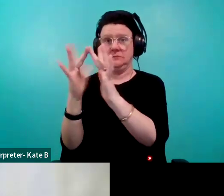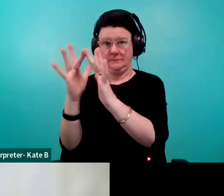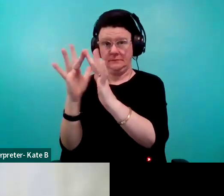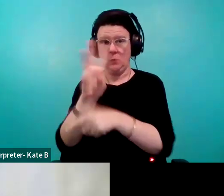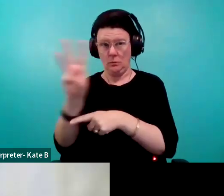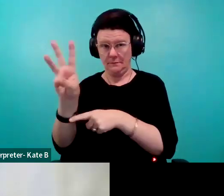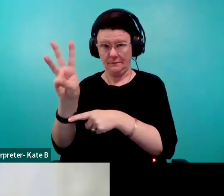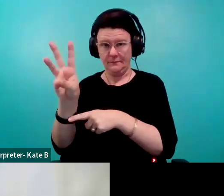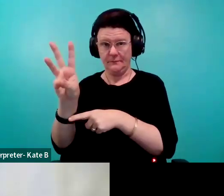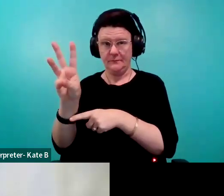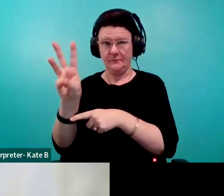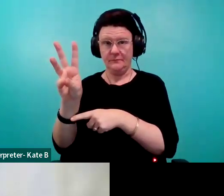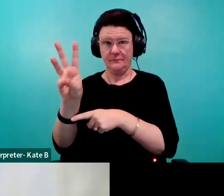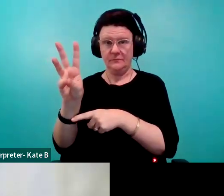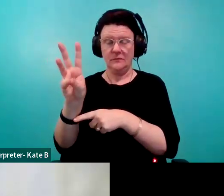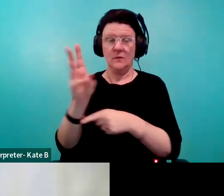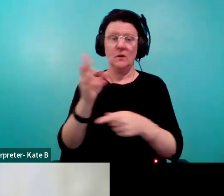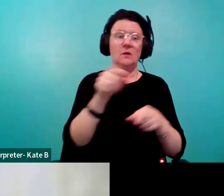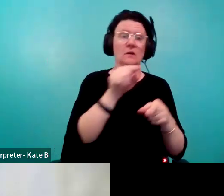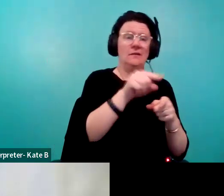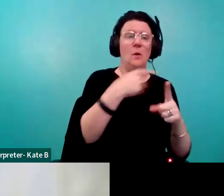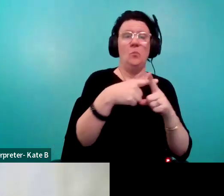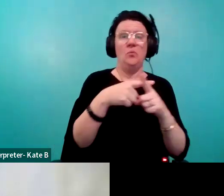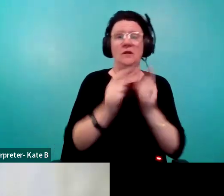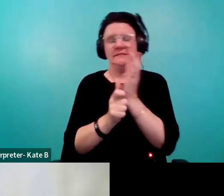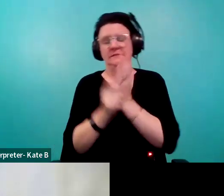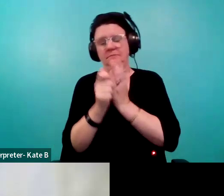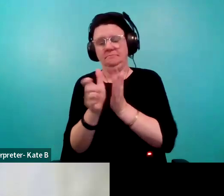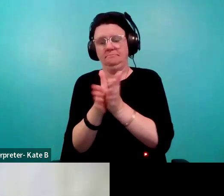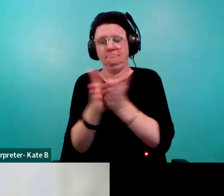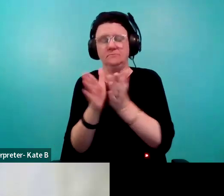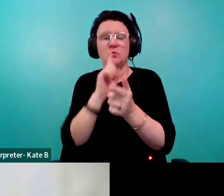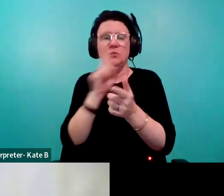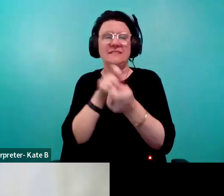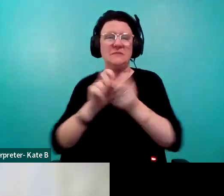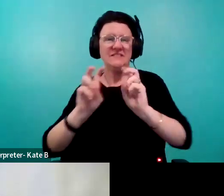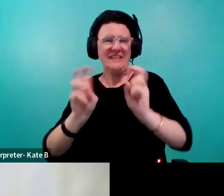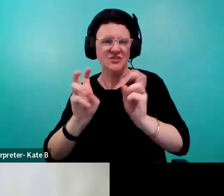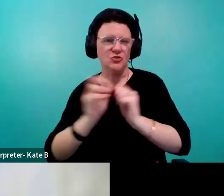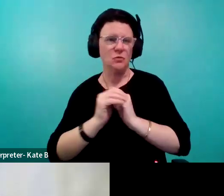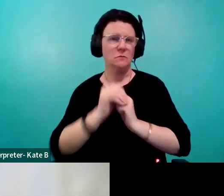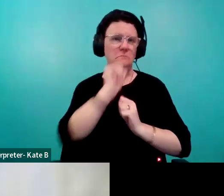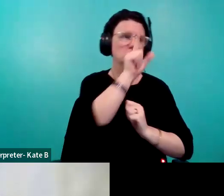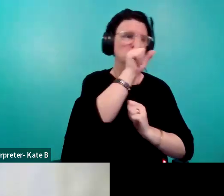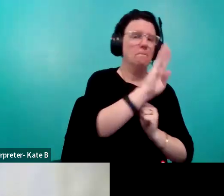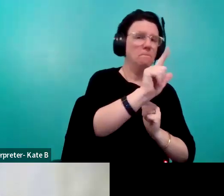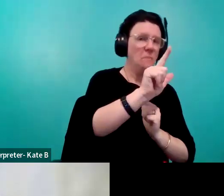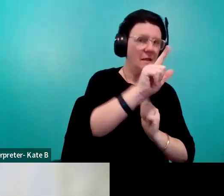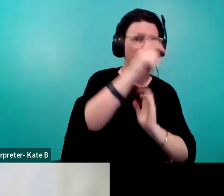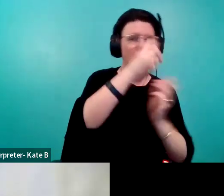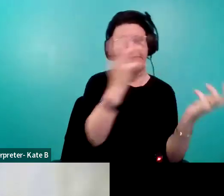session, we also might be producing these handouts that deal with an issue, and maybe not a bill has not been introduced